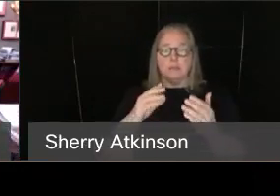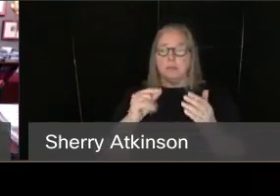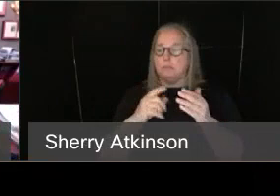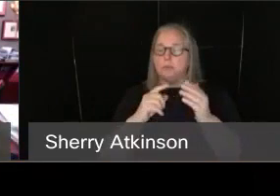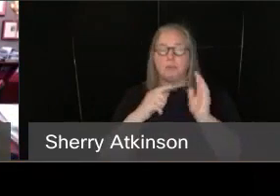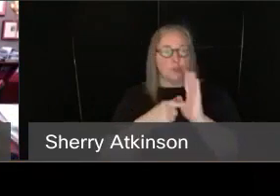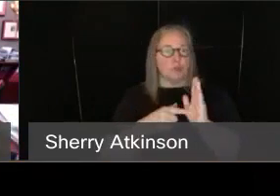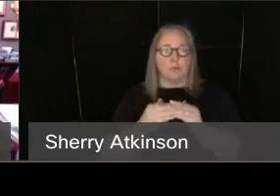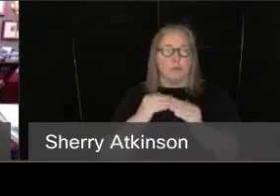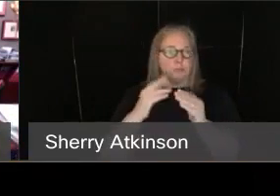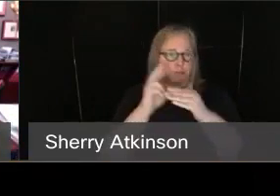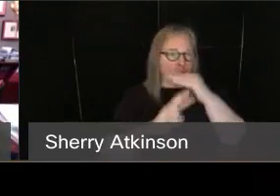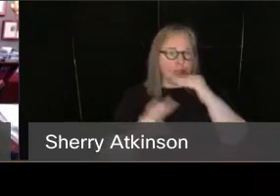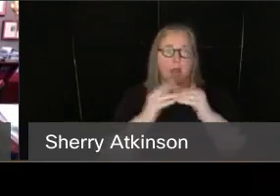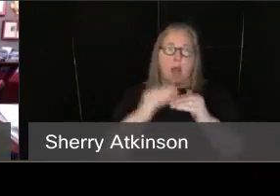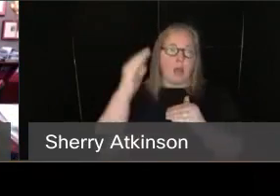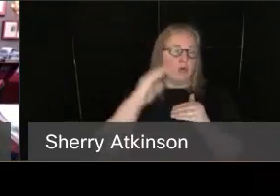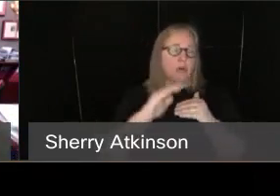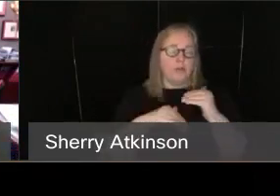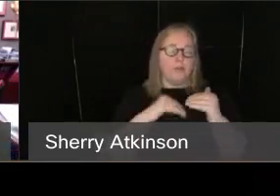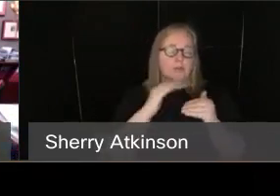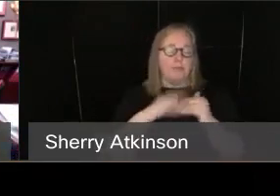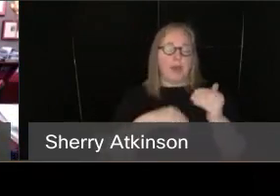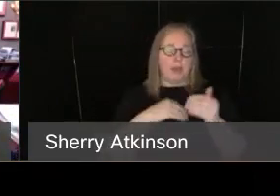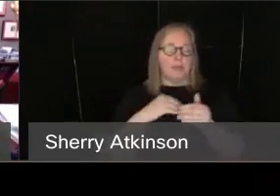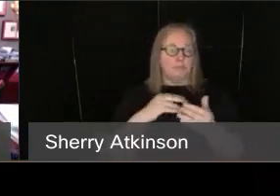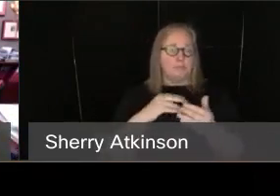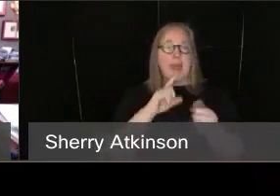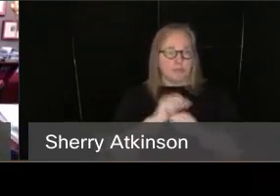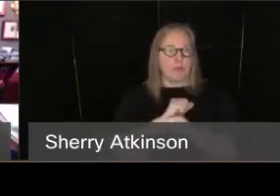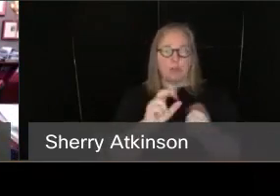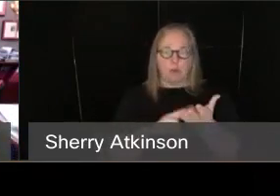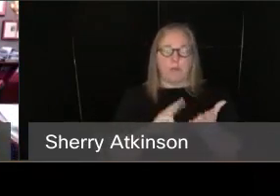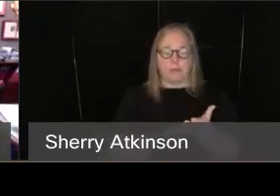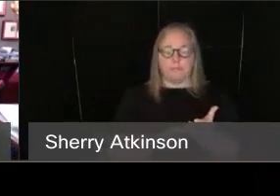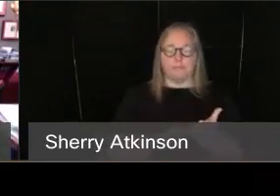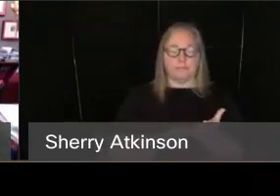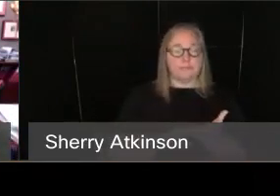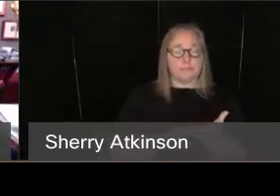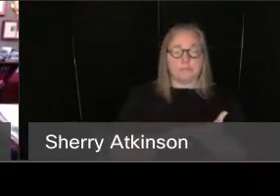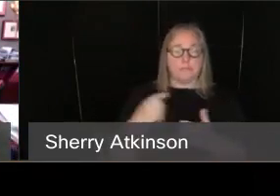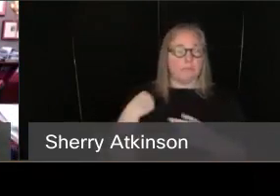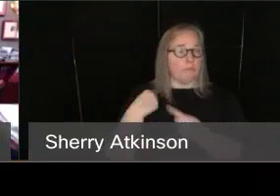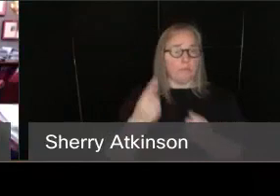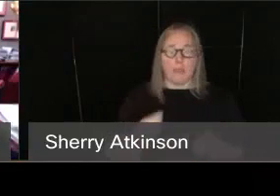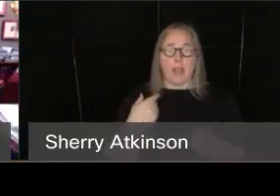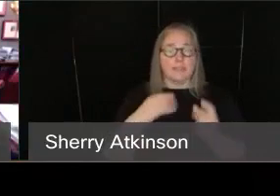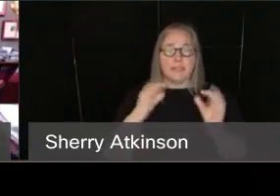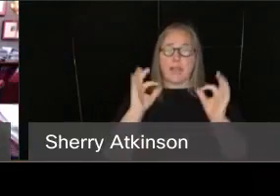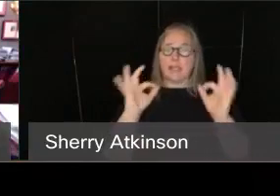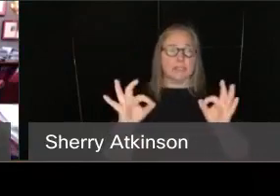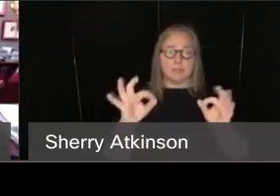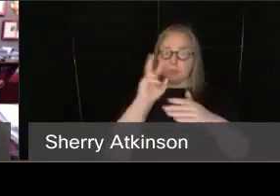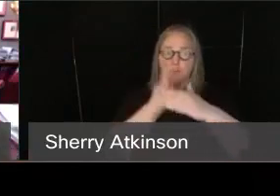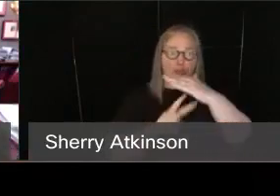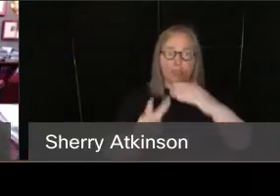years, HCPSS has had an excellent projection accuracy track record. As you can see, the lines diverged this